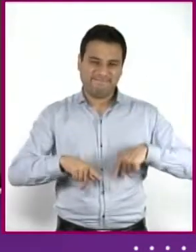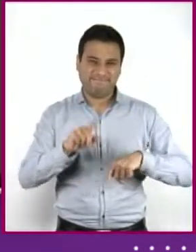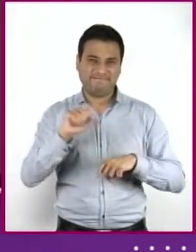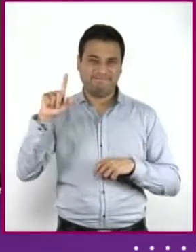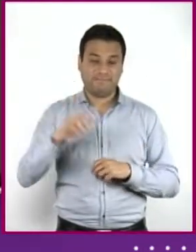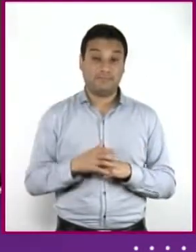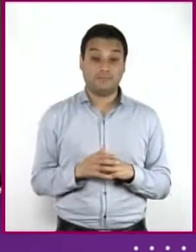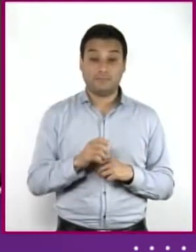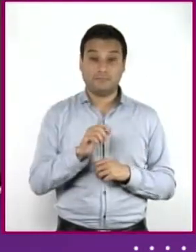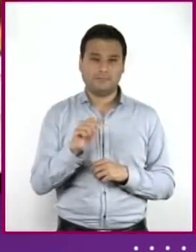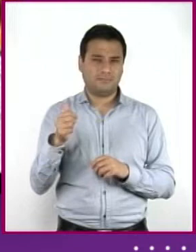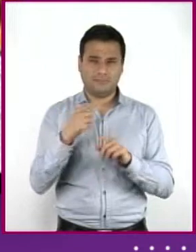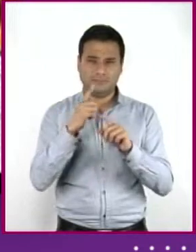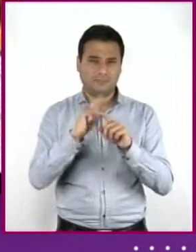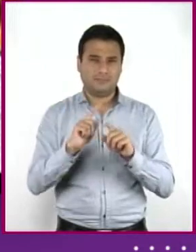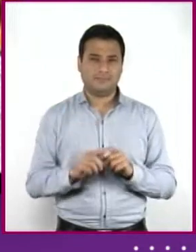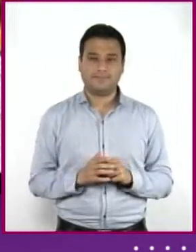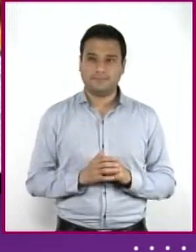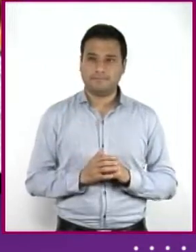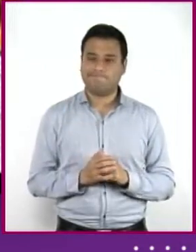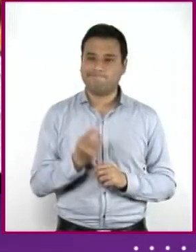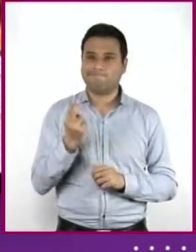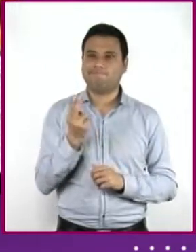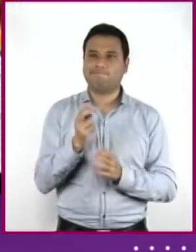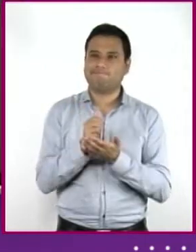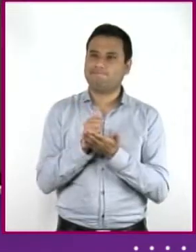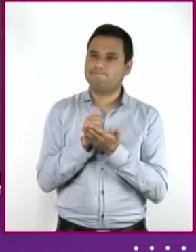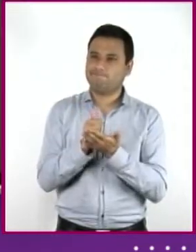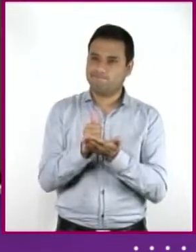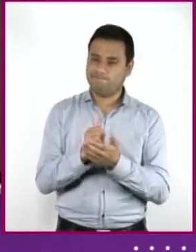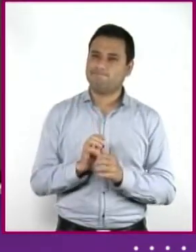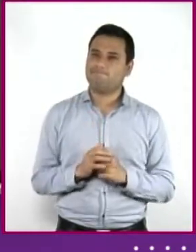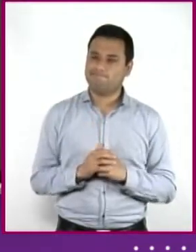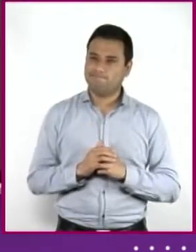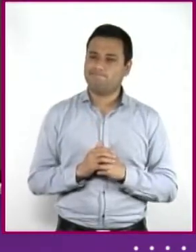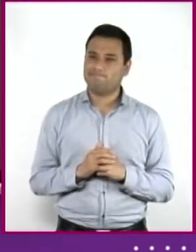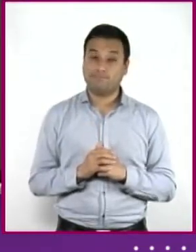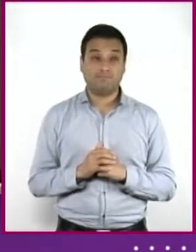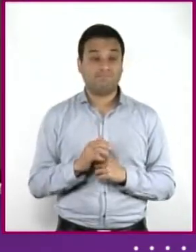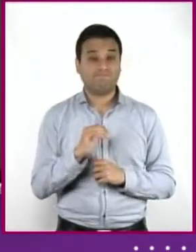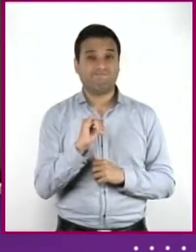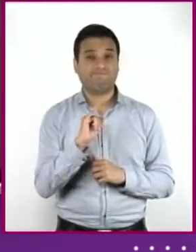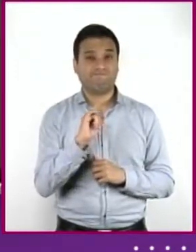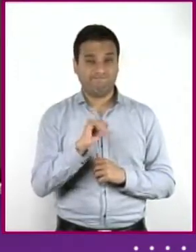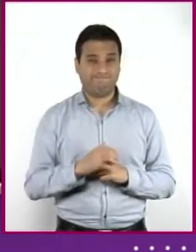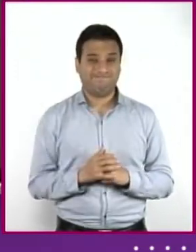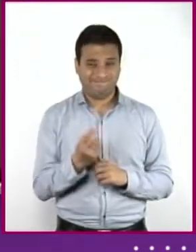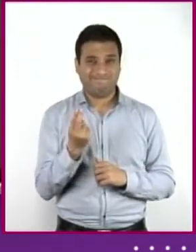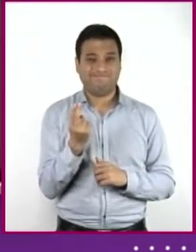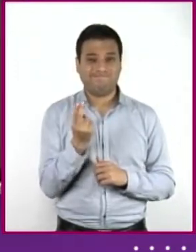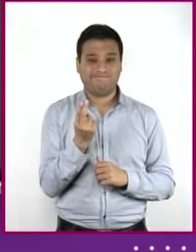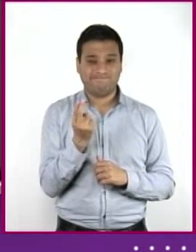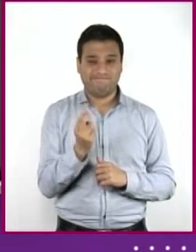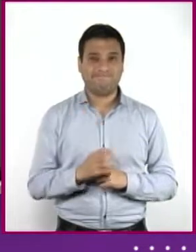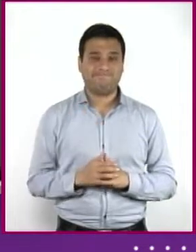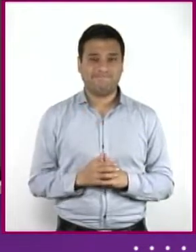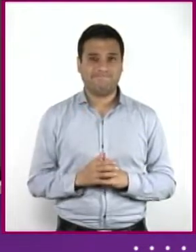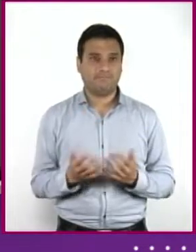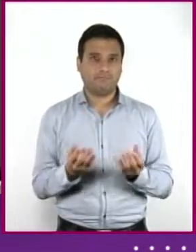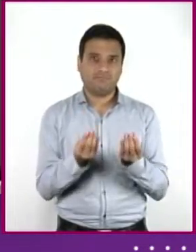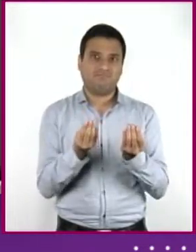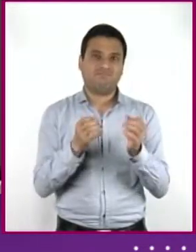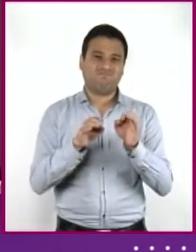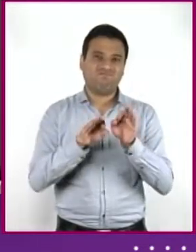much more. Maybe you need some extra help. Yes, I do need help. This is a lot